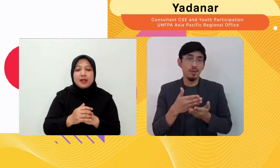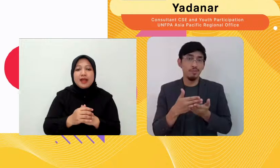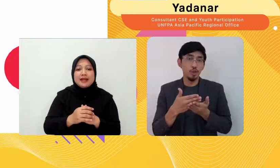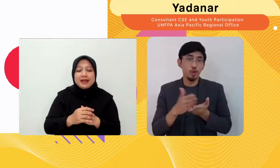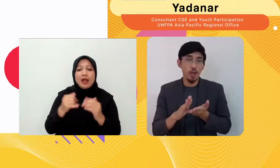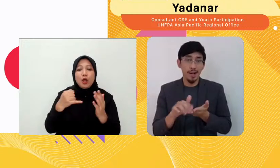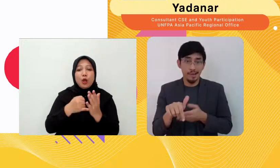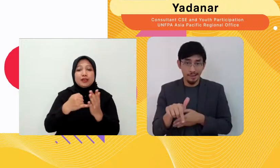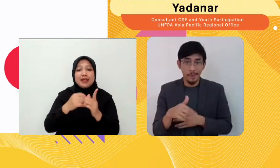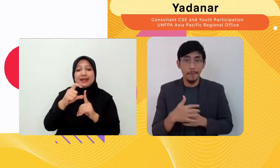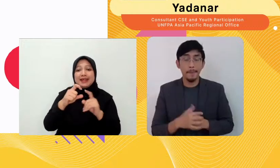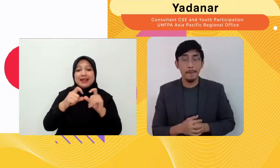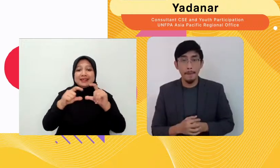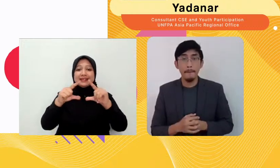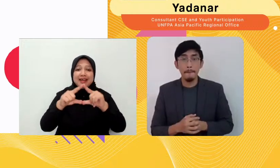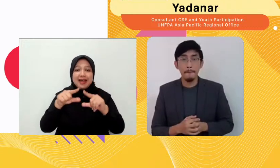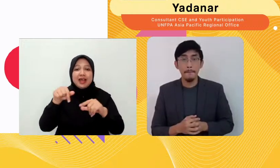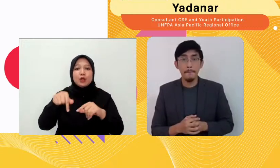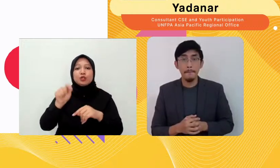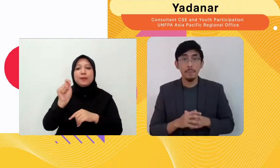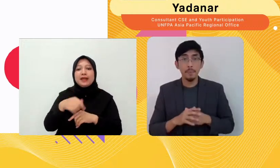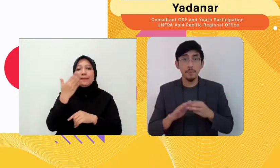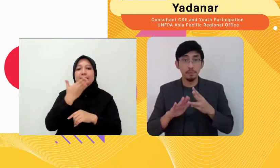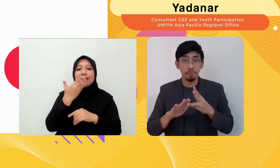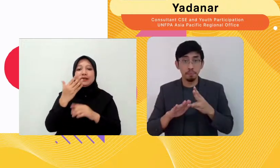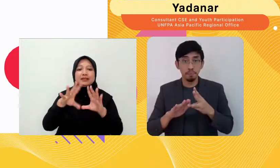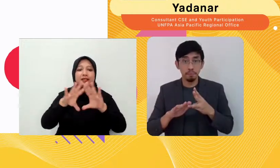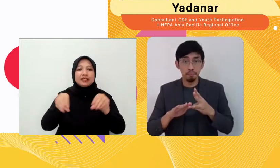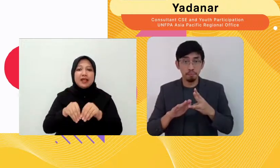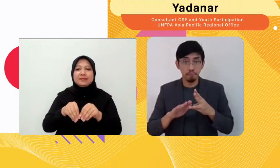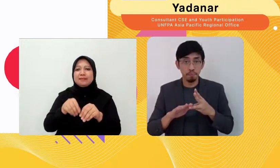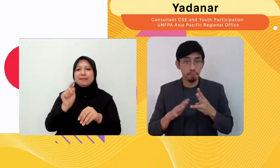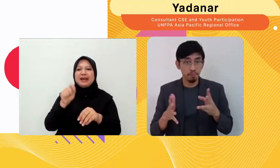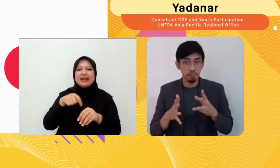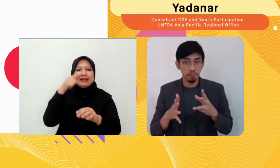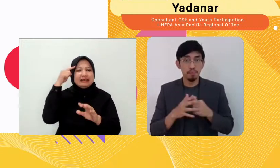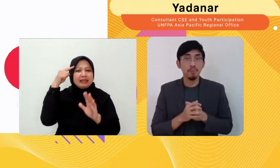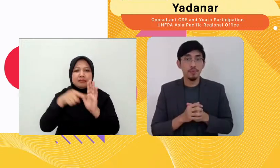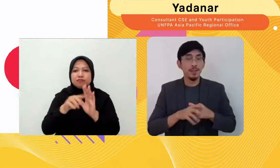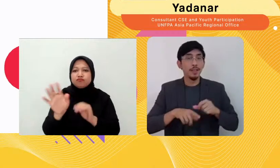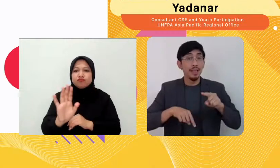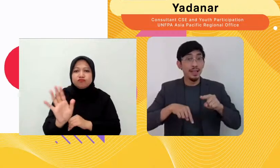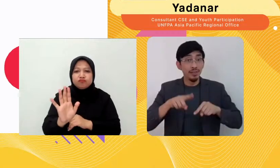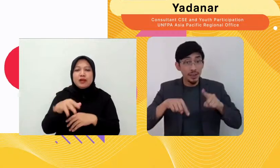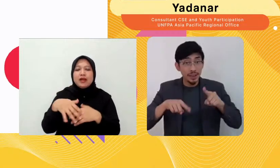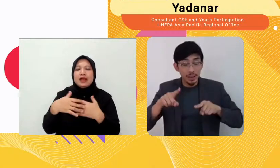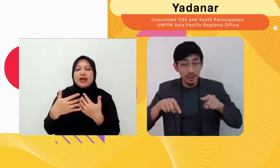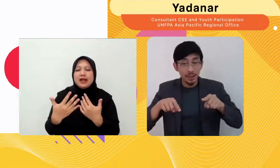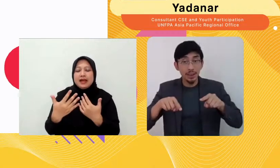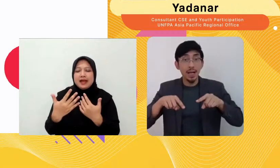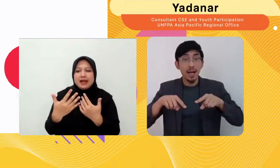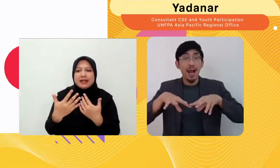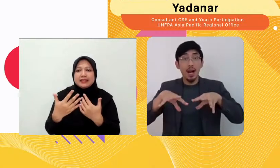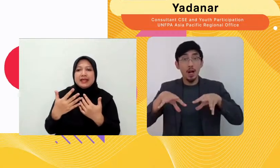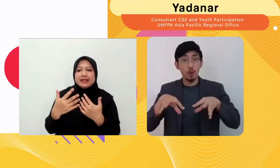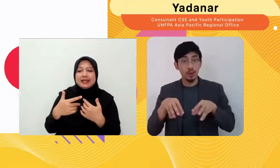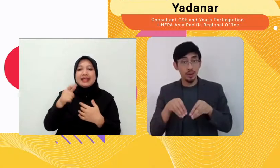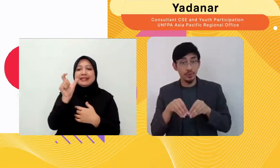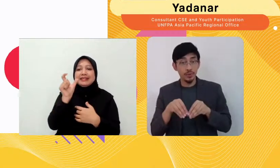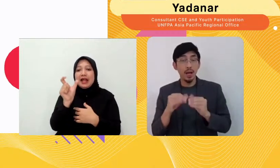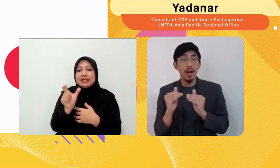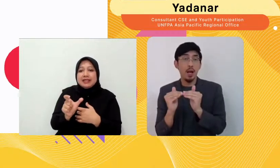the inclusive language, non-stigmatizing language, and non-stigmatizing language means that the language used in a